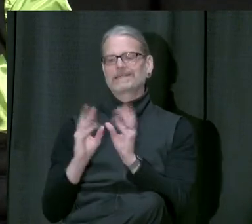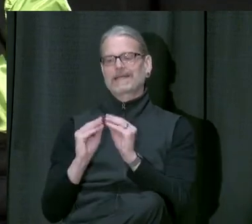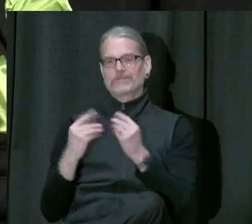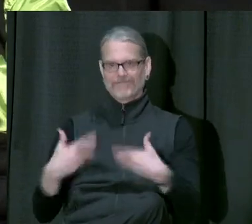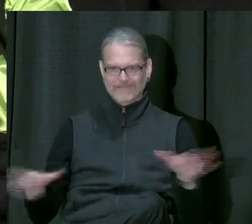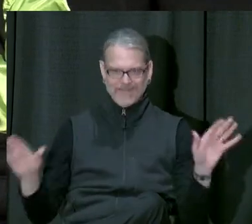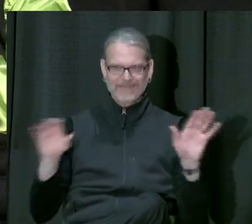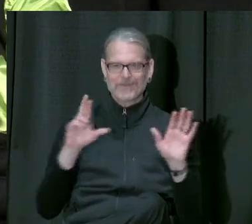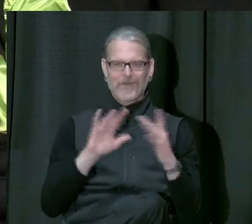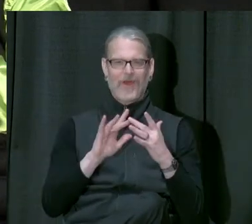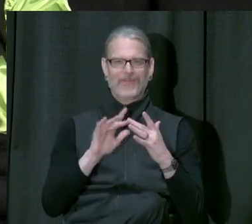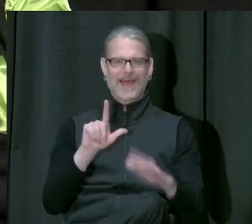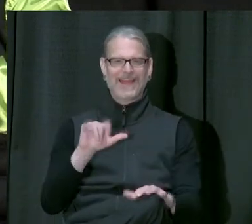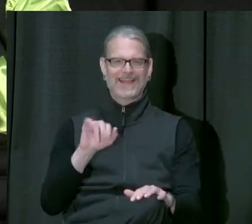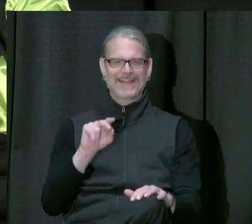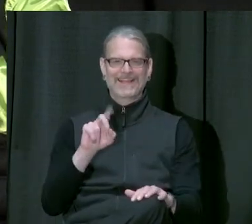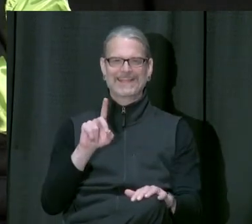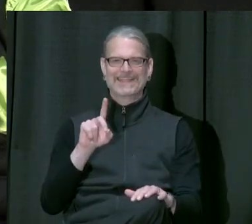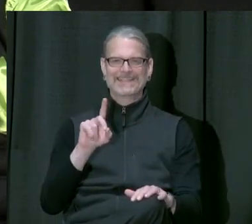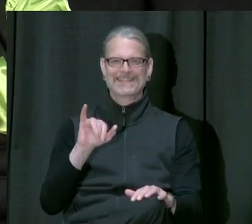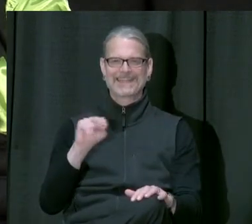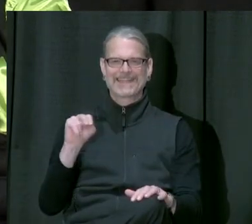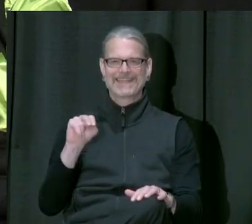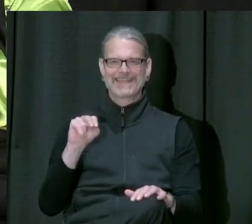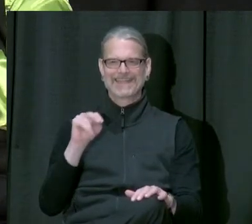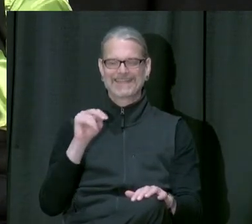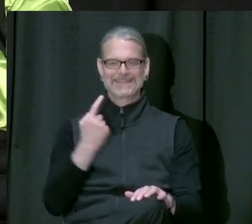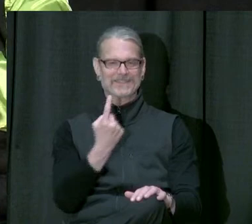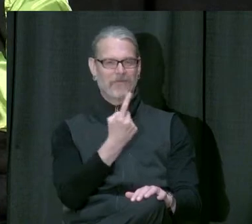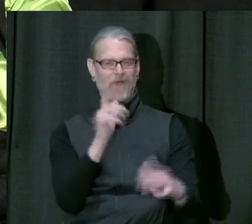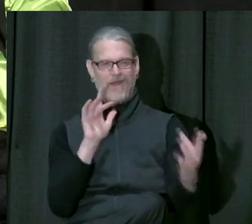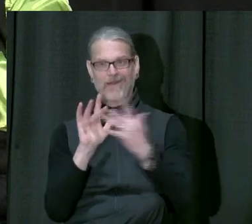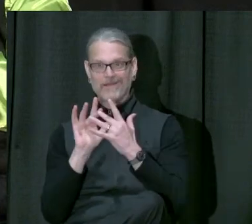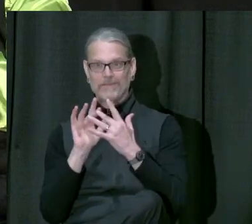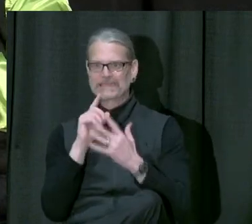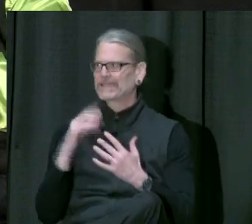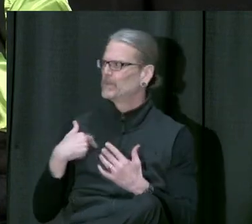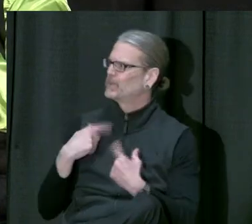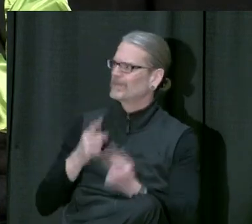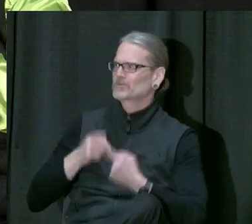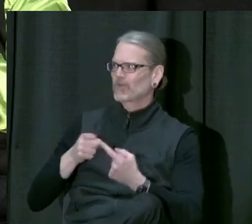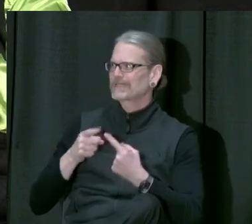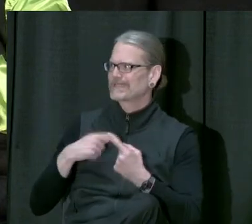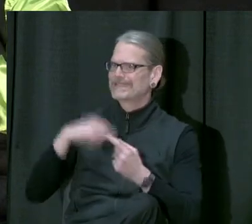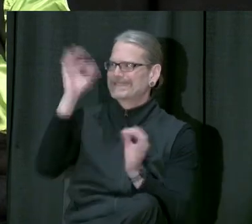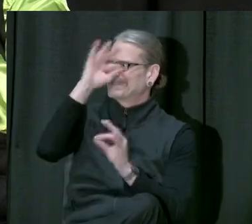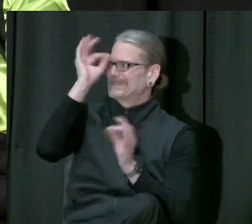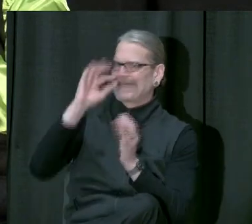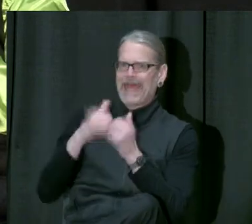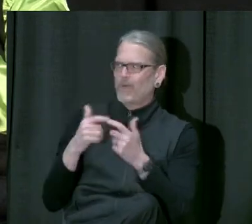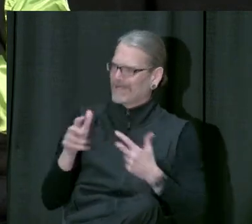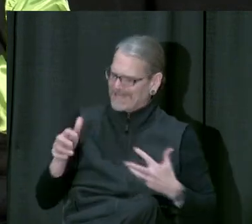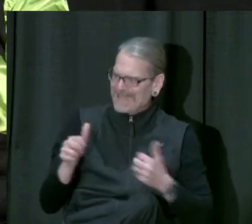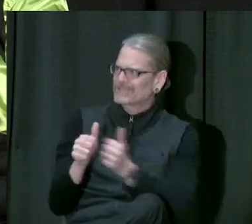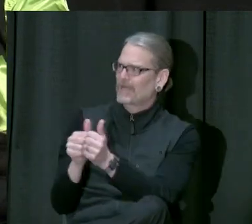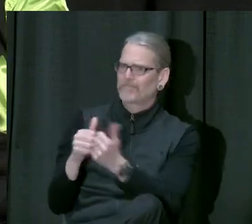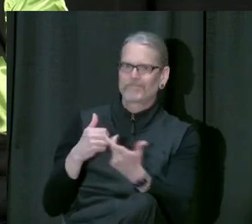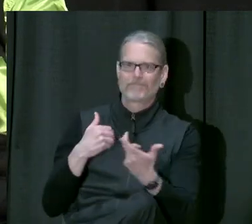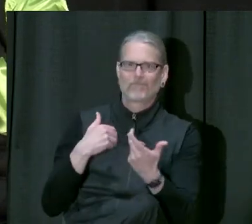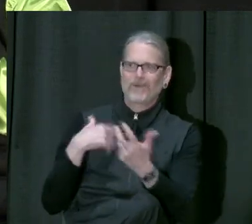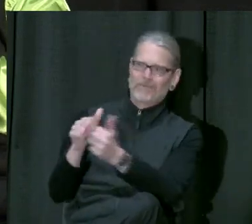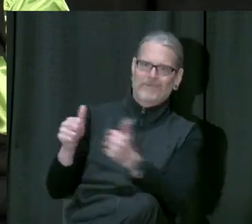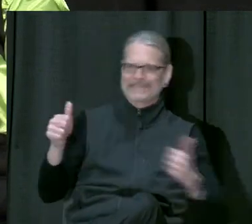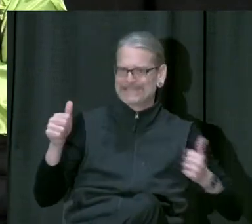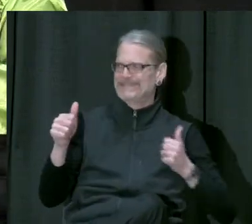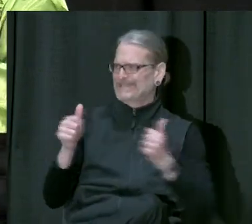through LinkedIn, and they'll contact me and usually say, I'm struggling. We have no idea how we're gonna catch up on a backlog, or we've got this